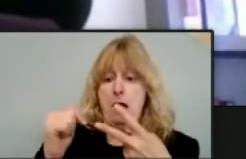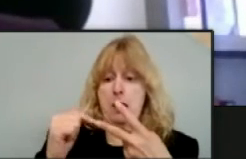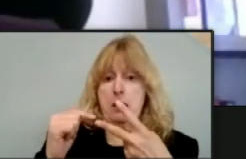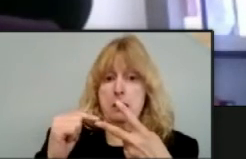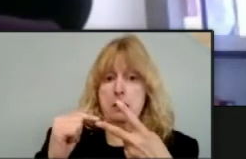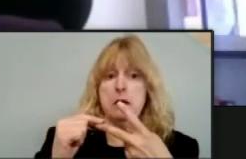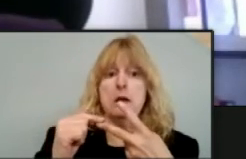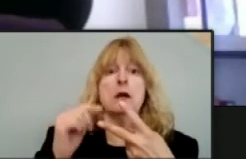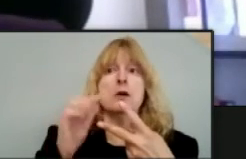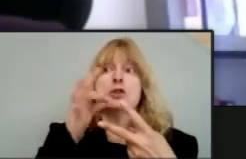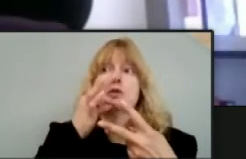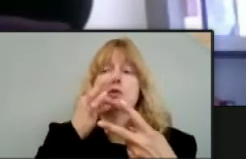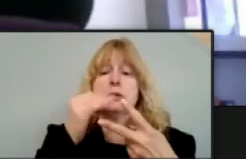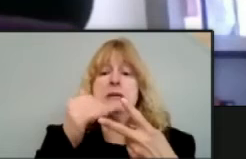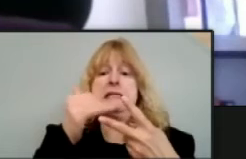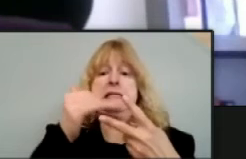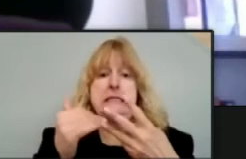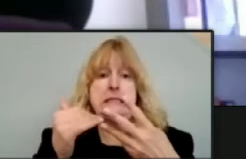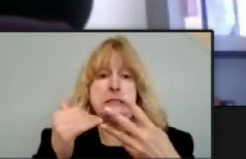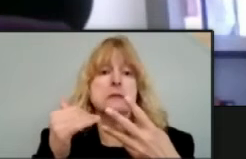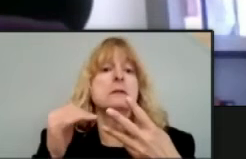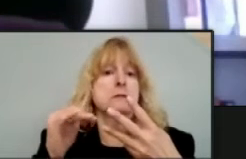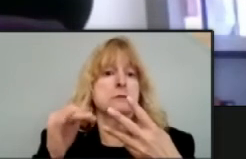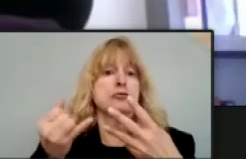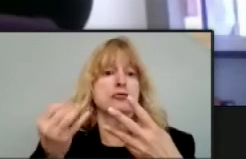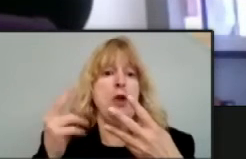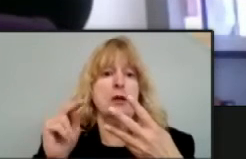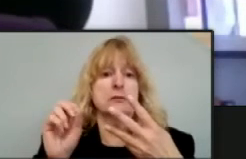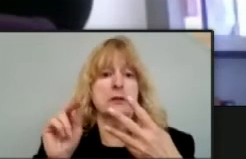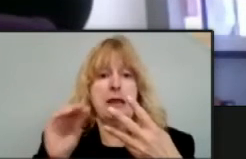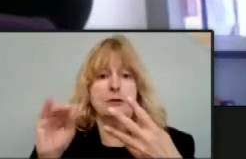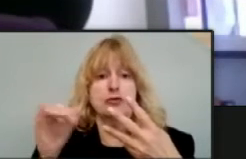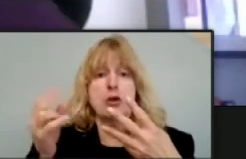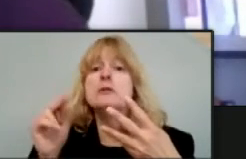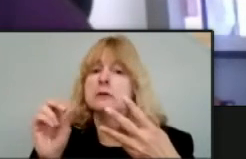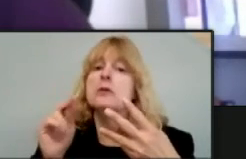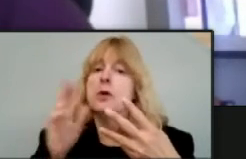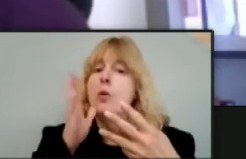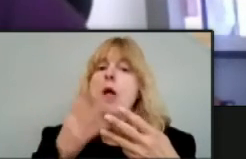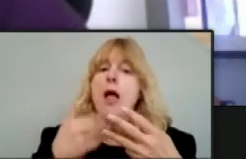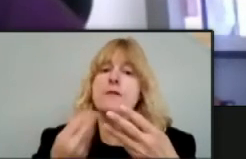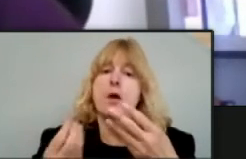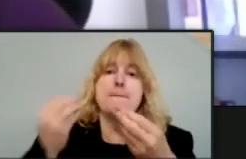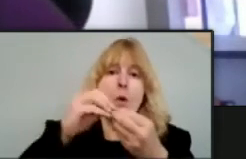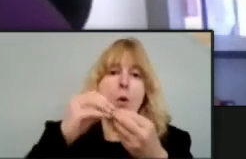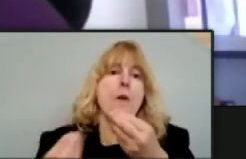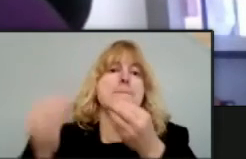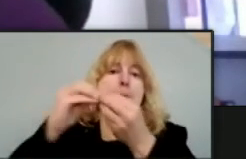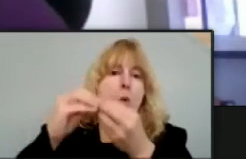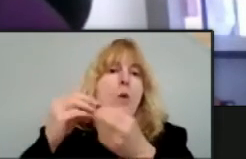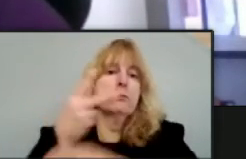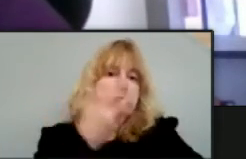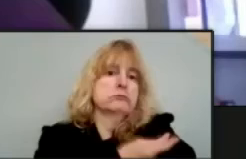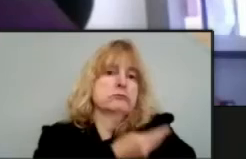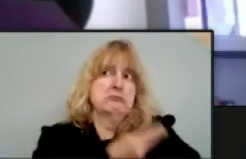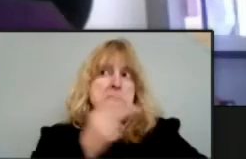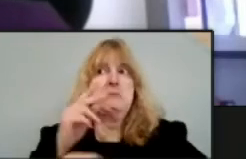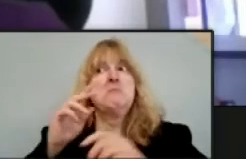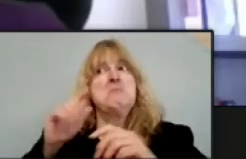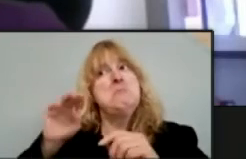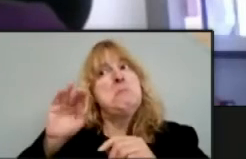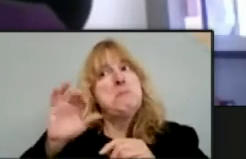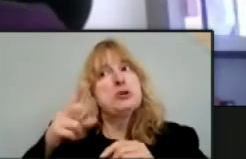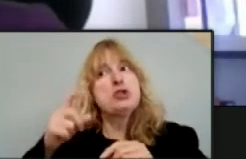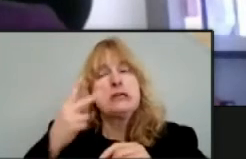access to that. So hopefully Michigan will be seeing increases in the amounts. And Bob, I don't know if that's really the reality, but that's what we were